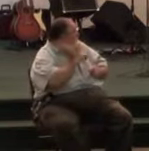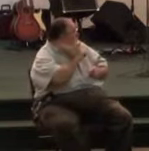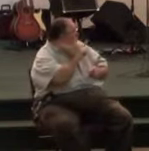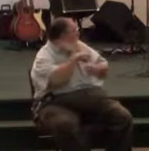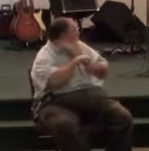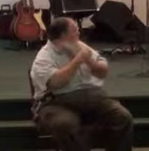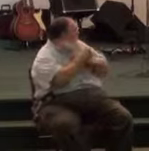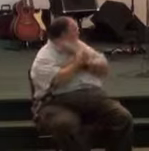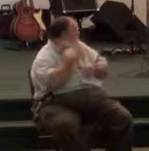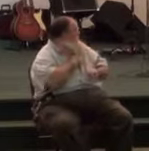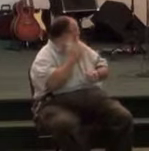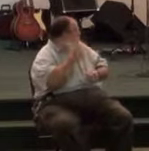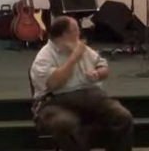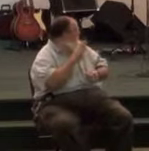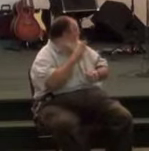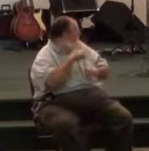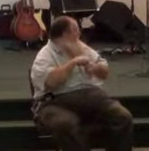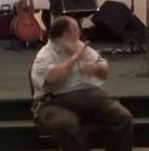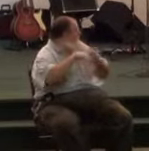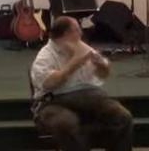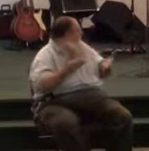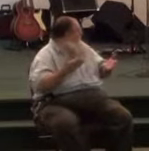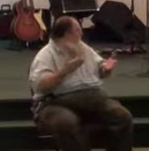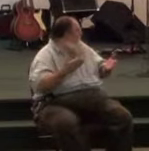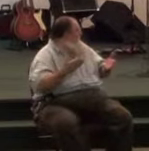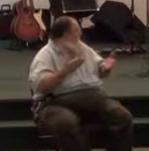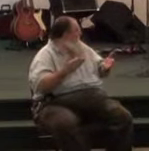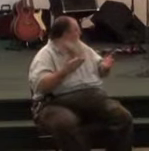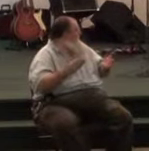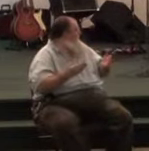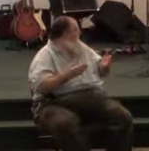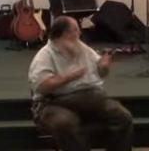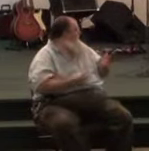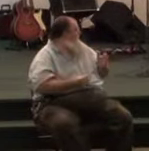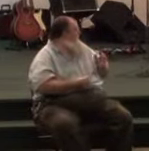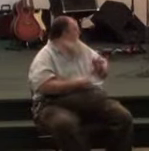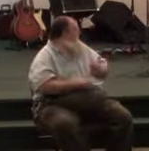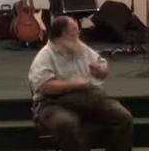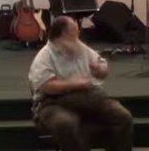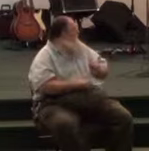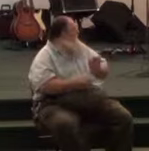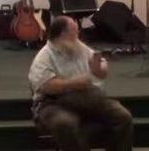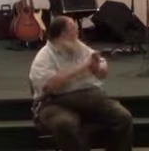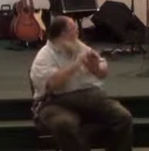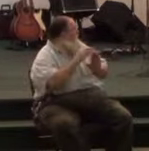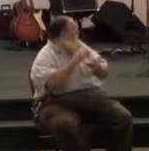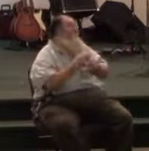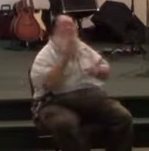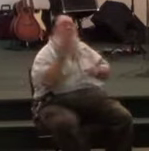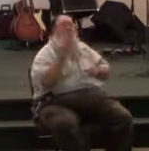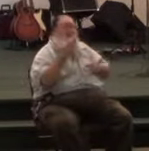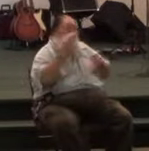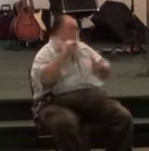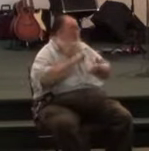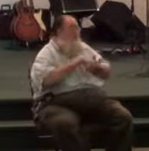the truth in love, we will in all things grow up into Him who is the head,